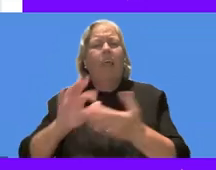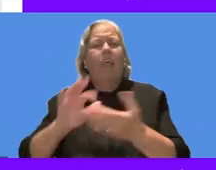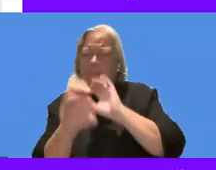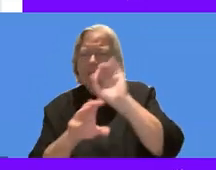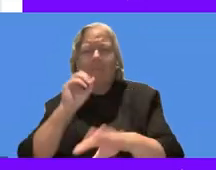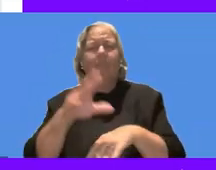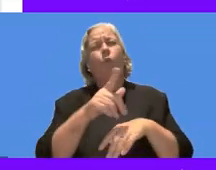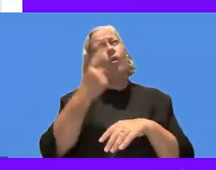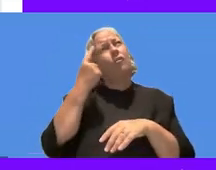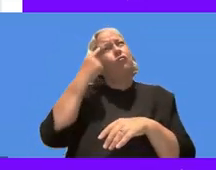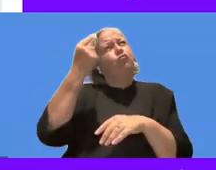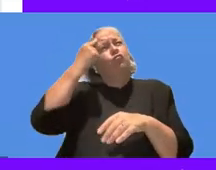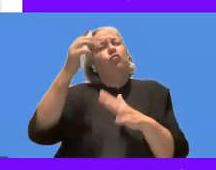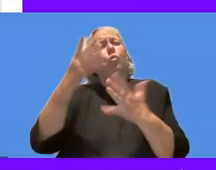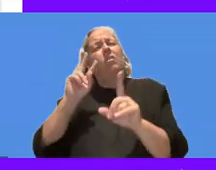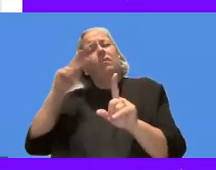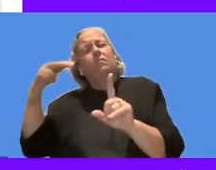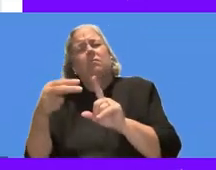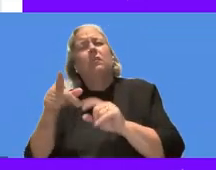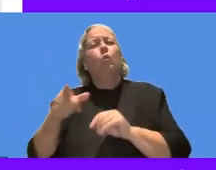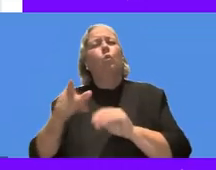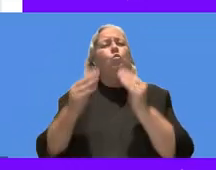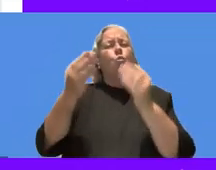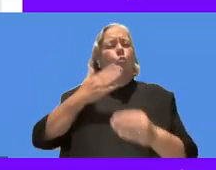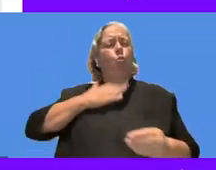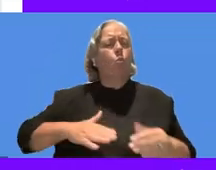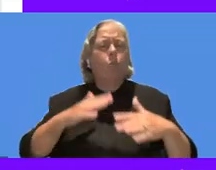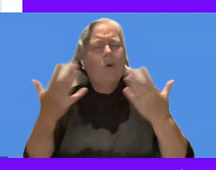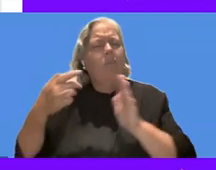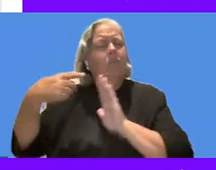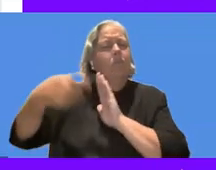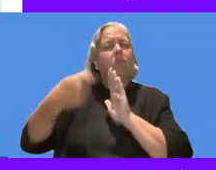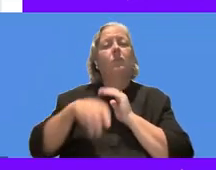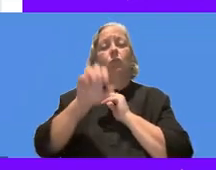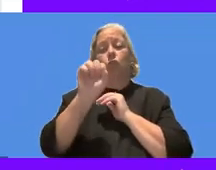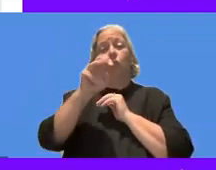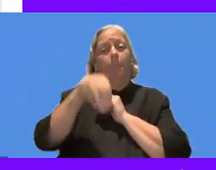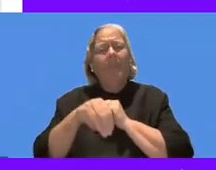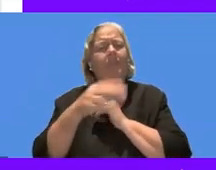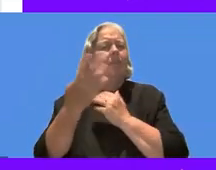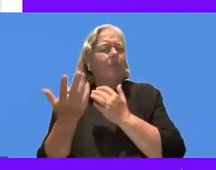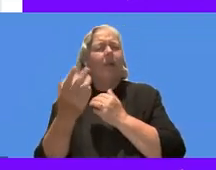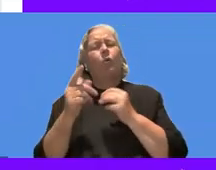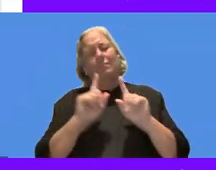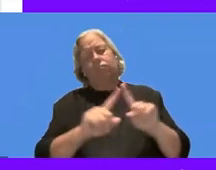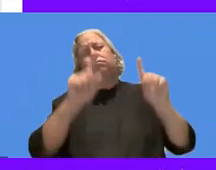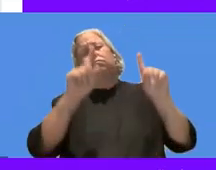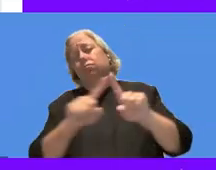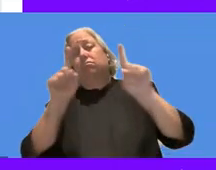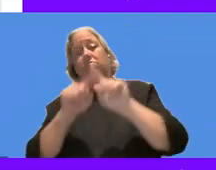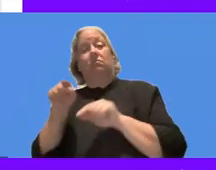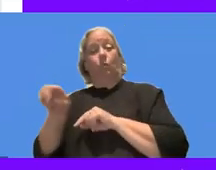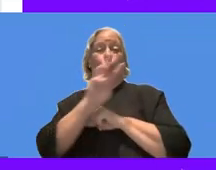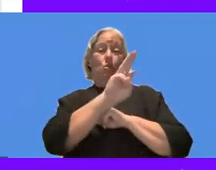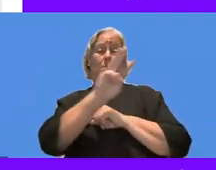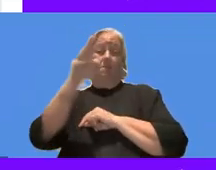the What Young People Want initiative, social media engagement, among others. We will also post the 5 ways to engage in the